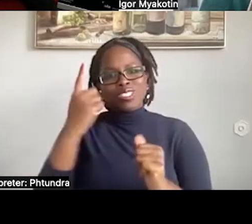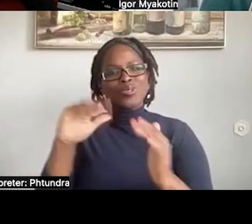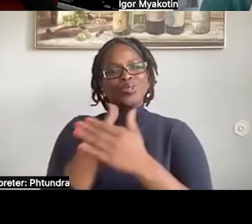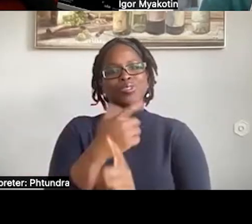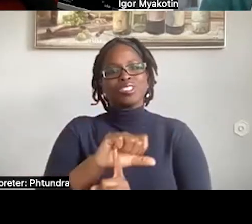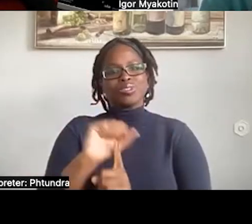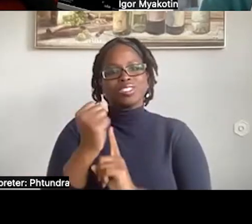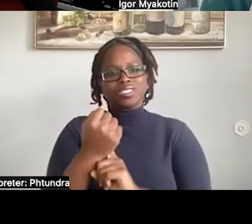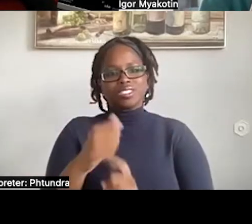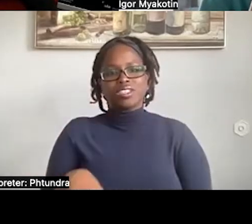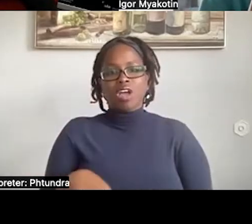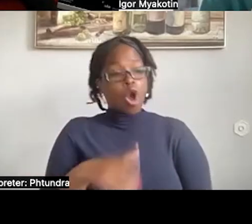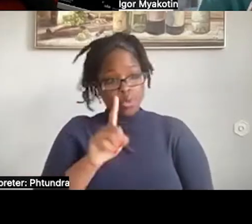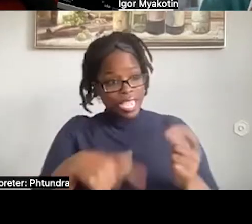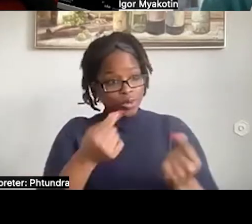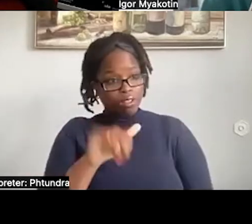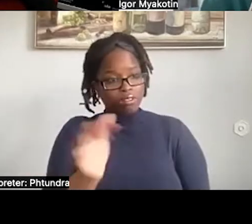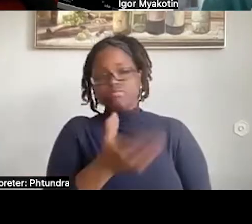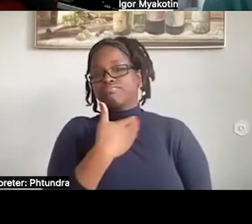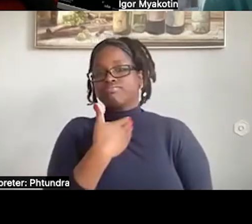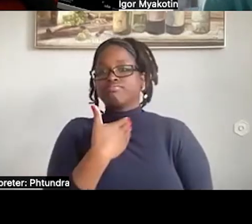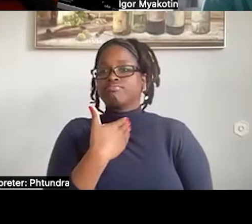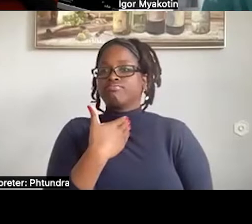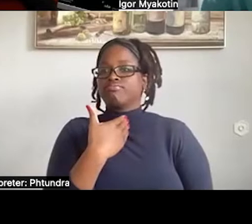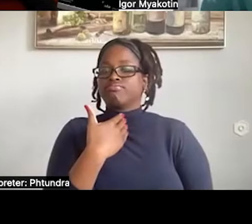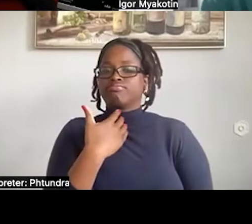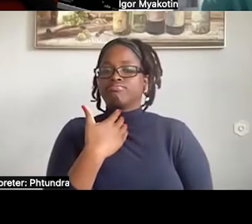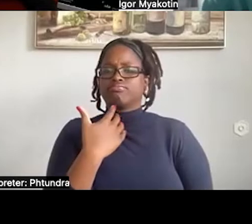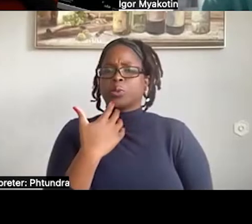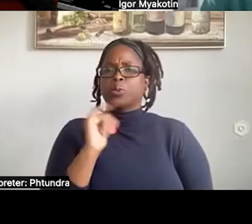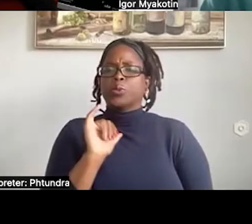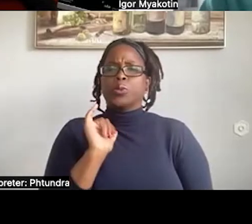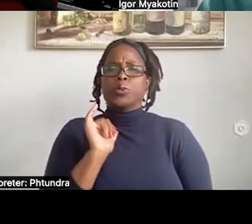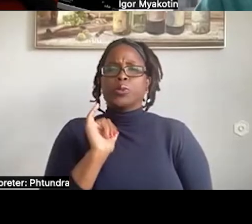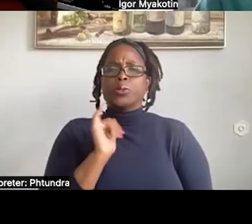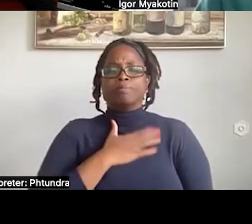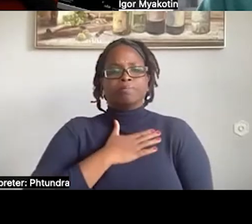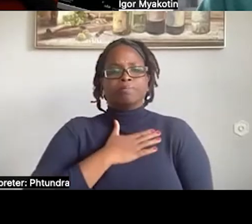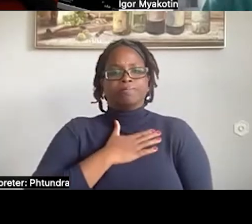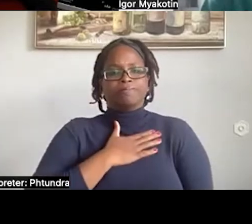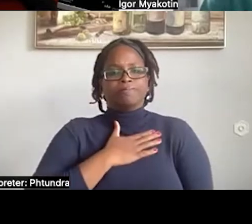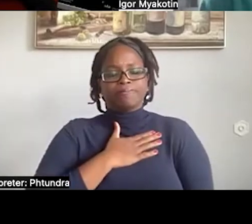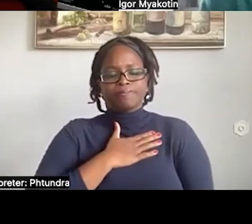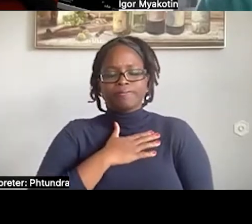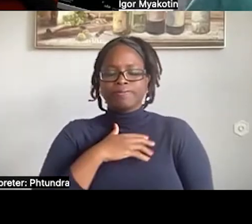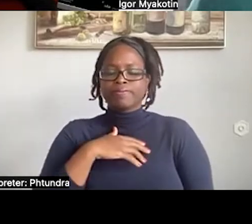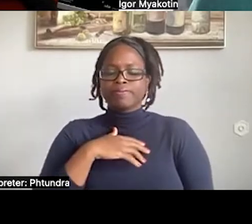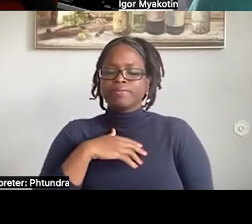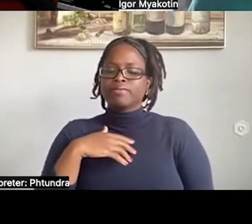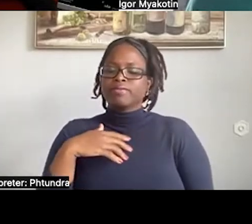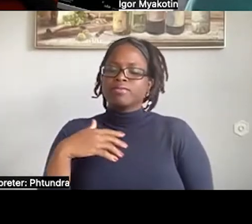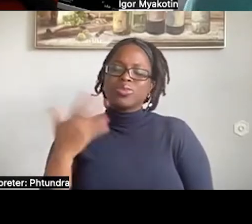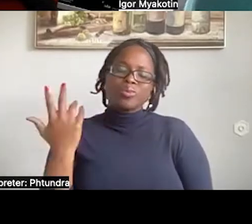back, bye-bye. And that was really painful. And you know, like,